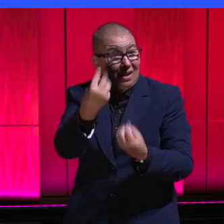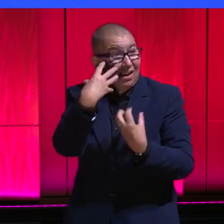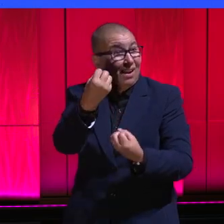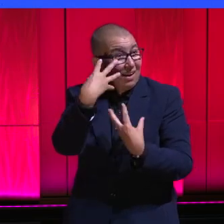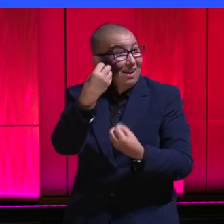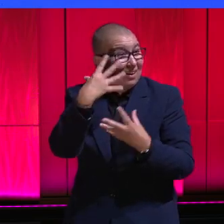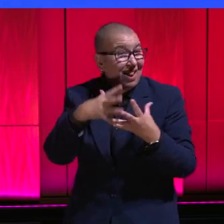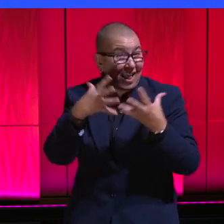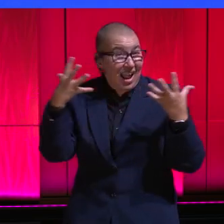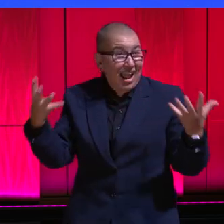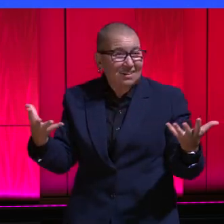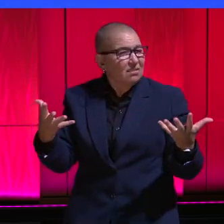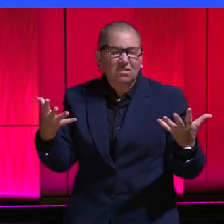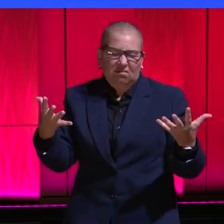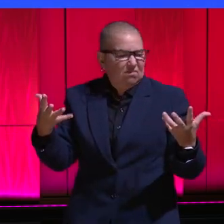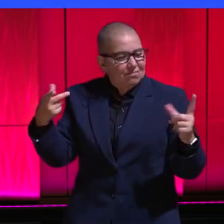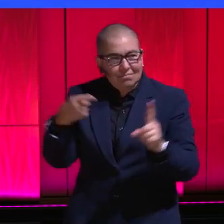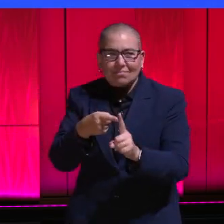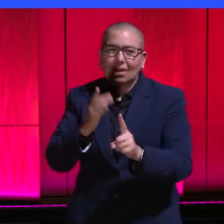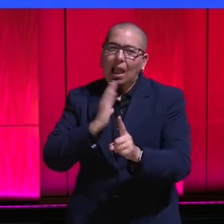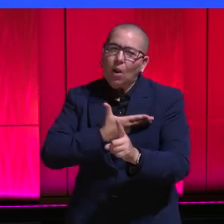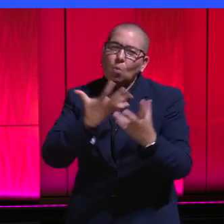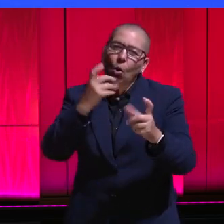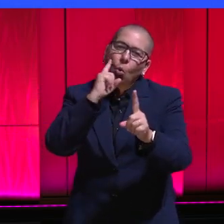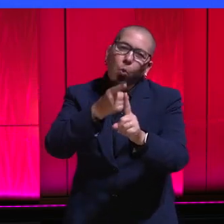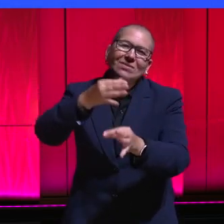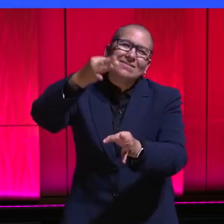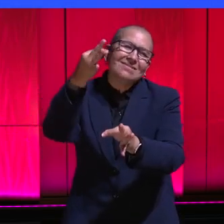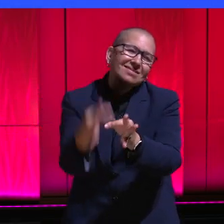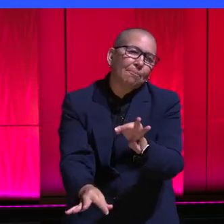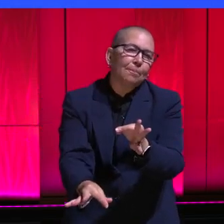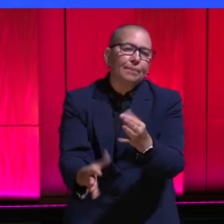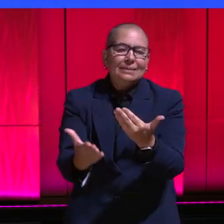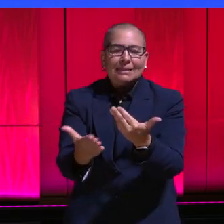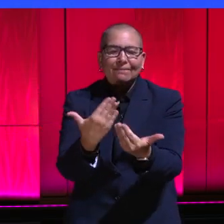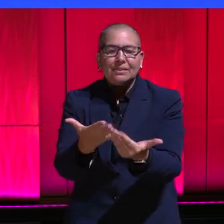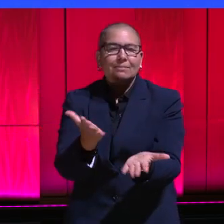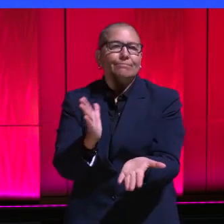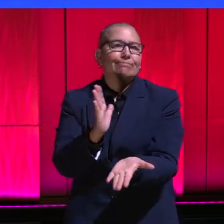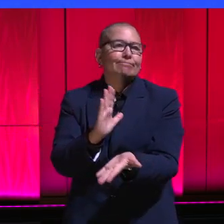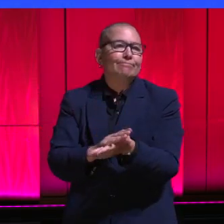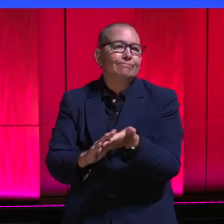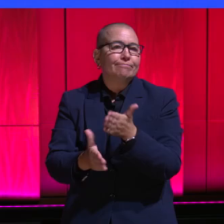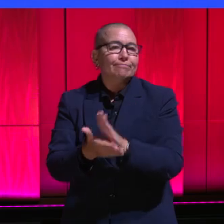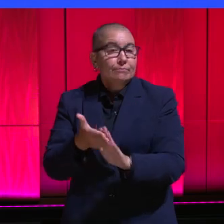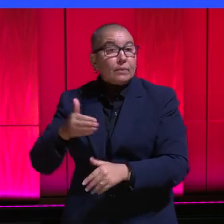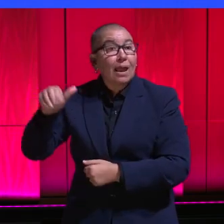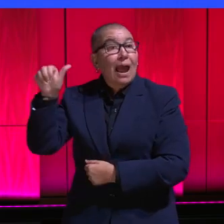piece together fragmented data. So let's take a look at AI Assistant in action.